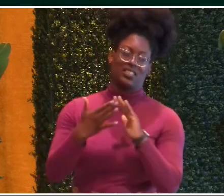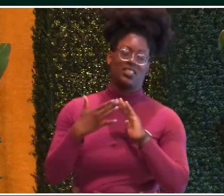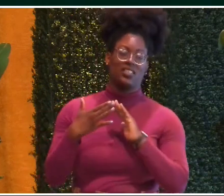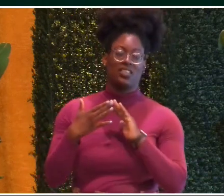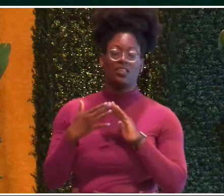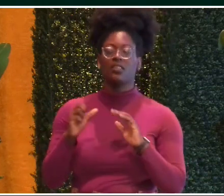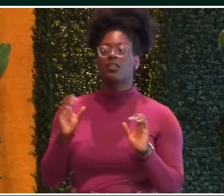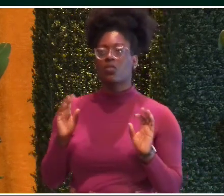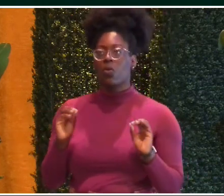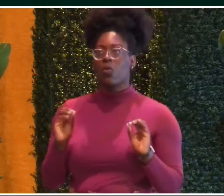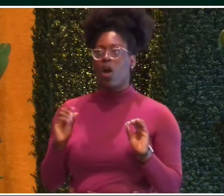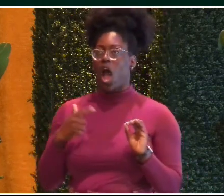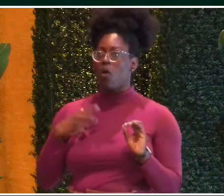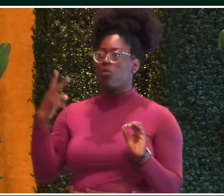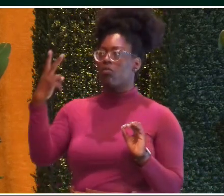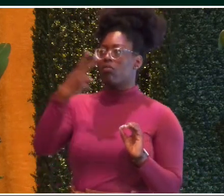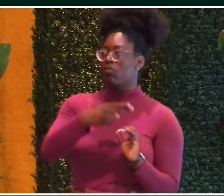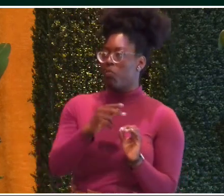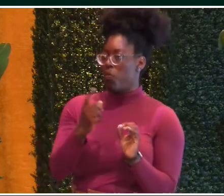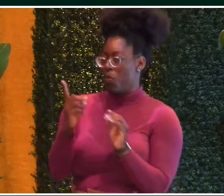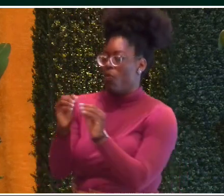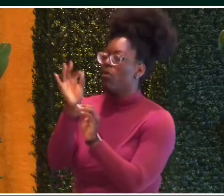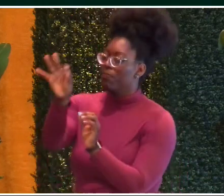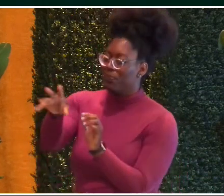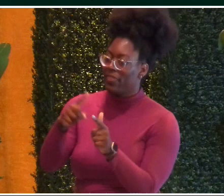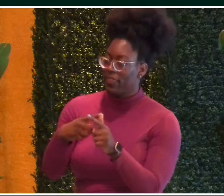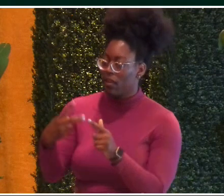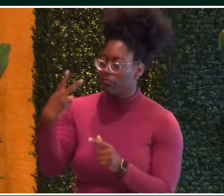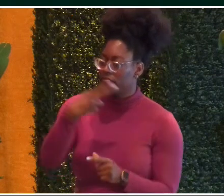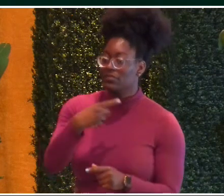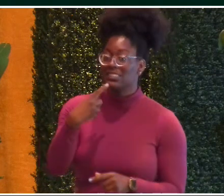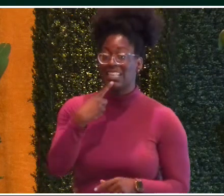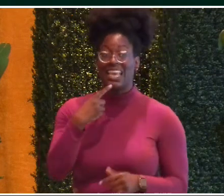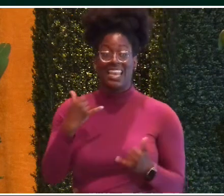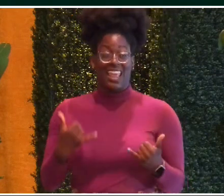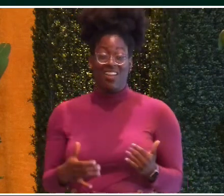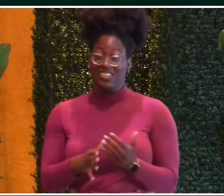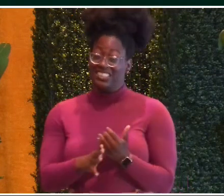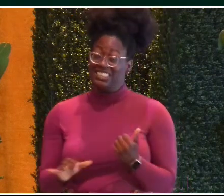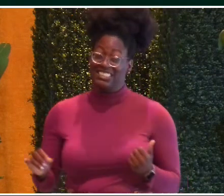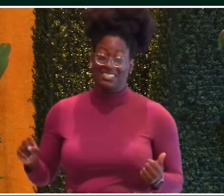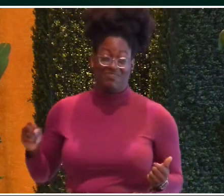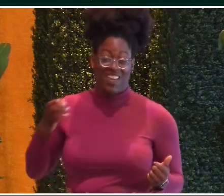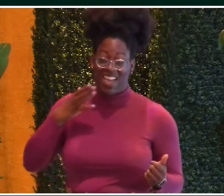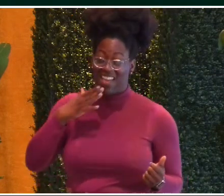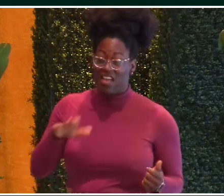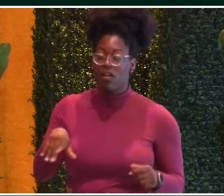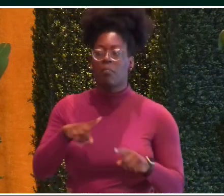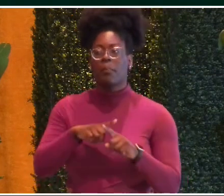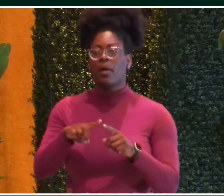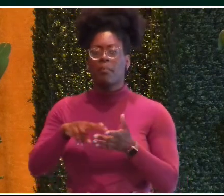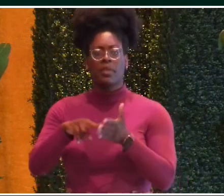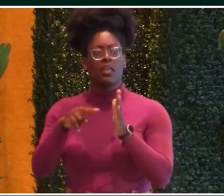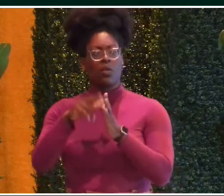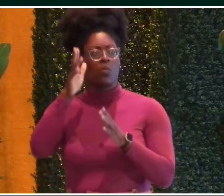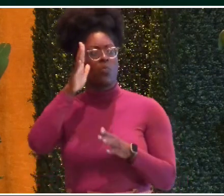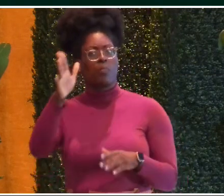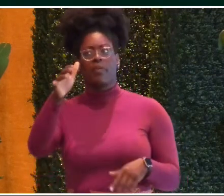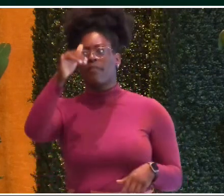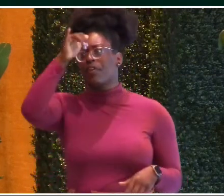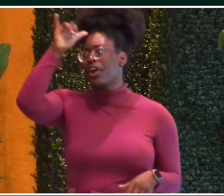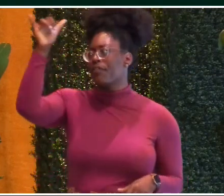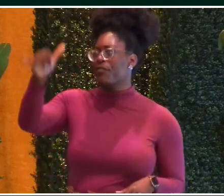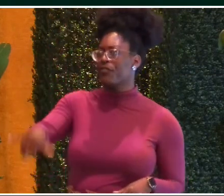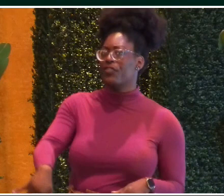bad, okay? It is bad, but it's not inevitably bad. We are going to be able to